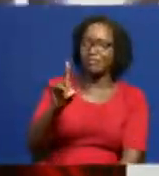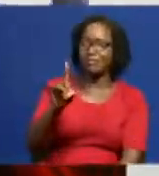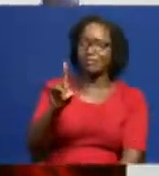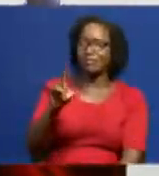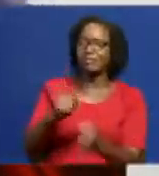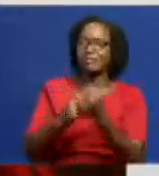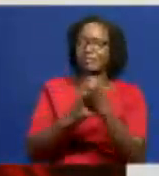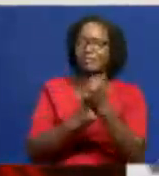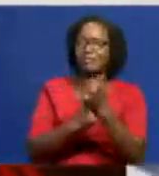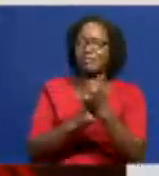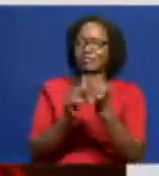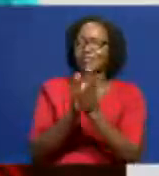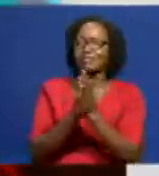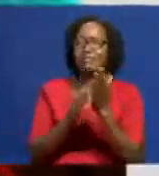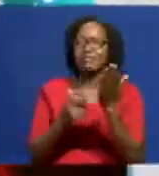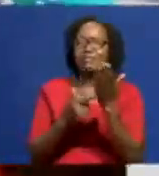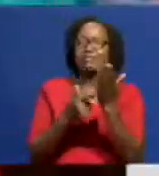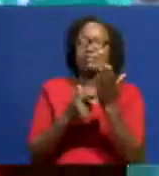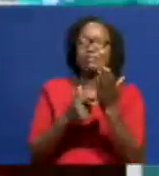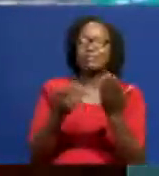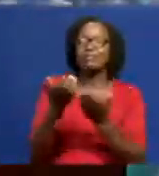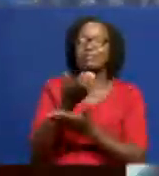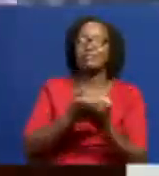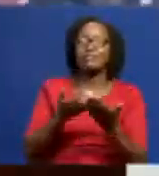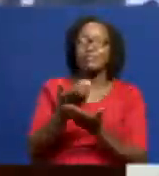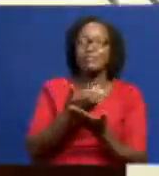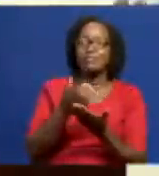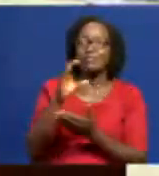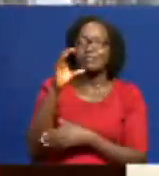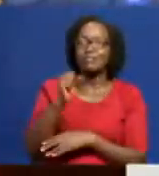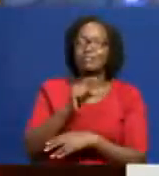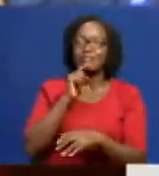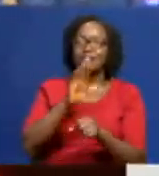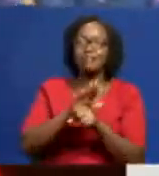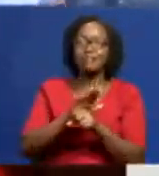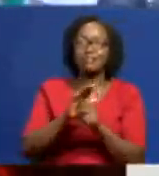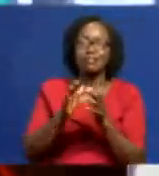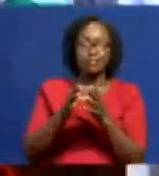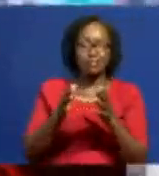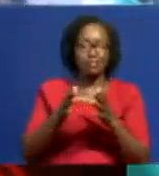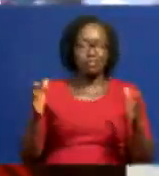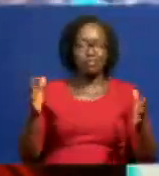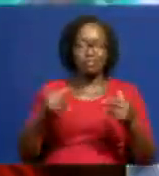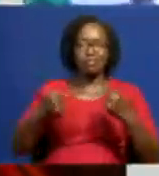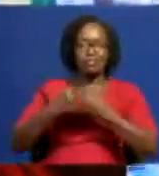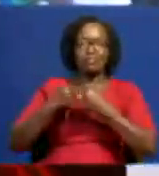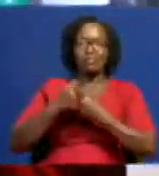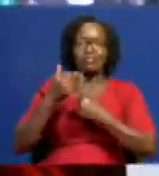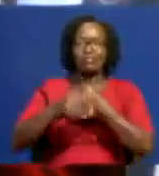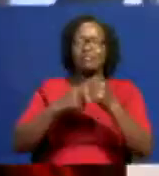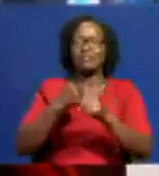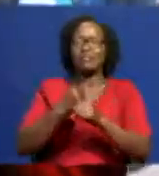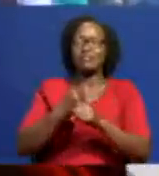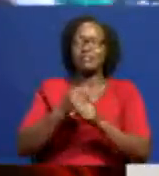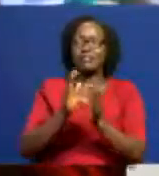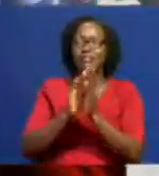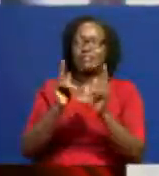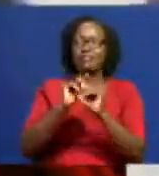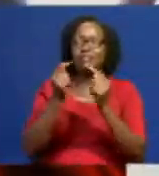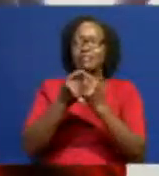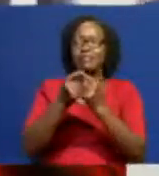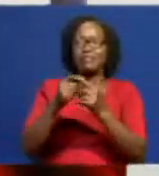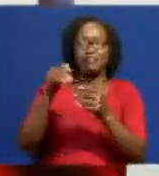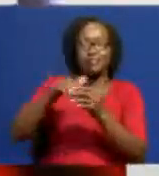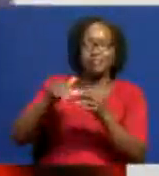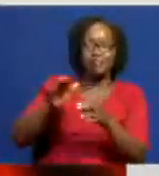Communication and Digital Economy Cabinet Secretary Eliud Owalo promised a more expansive tournament next year that he'll see teams, including